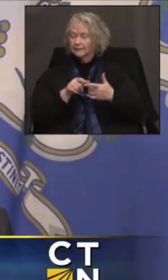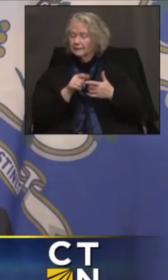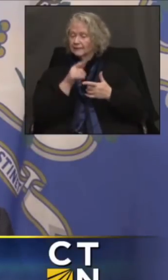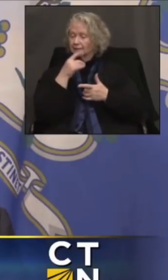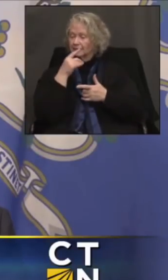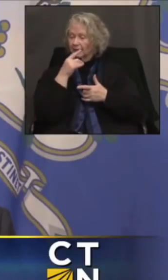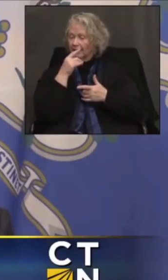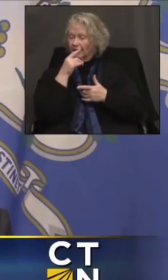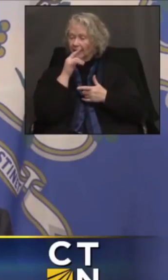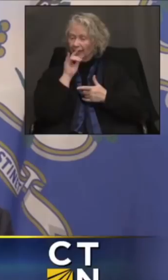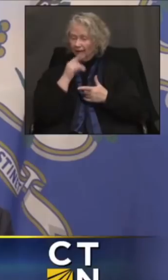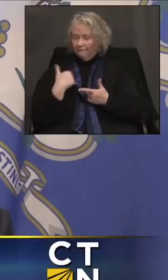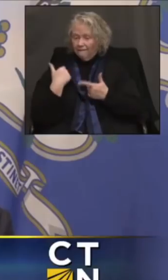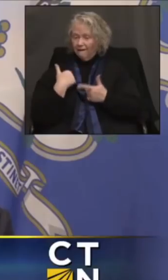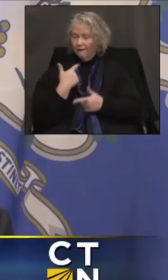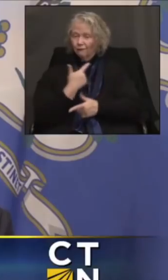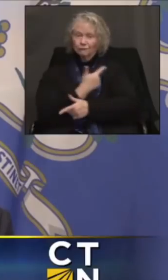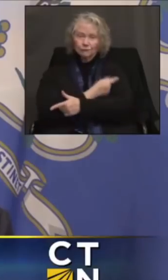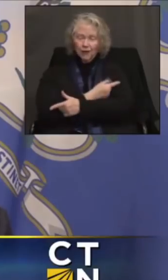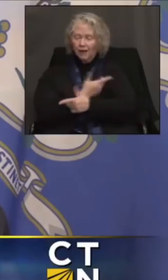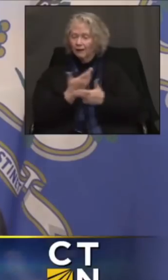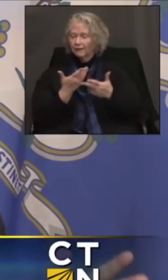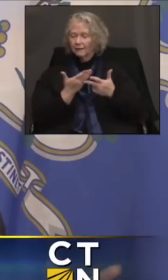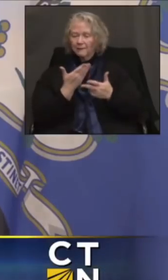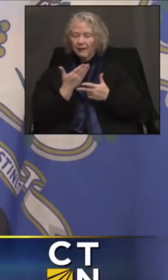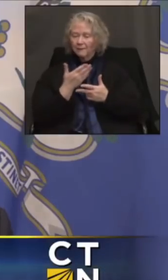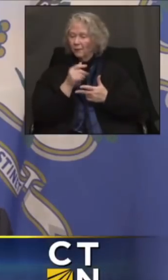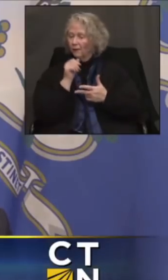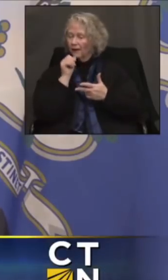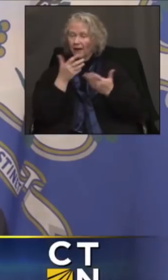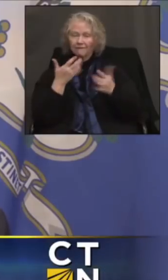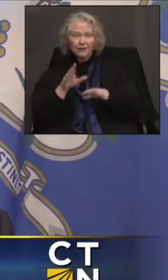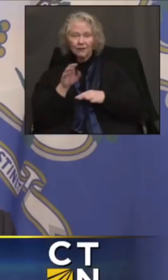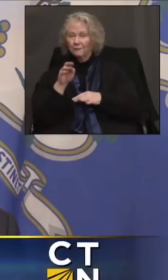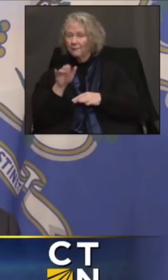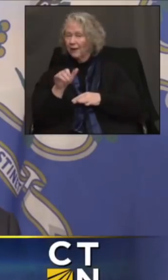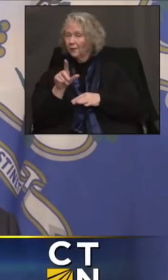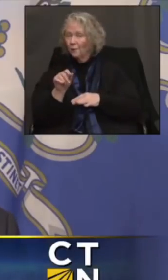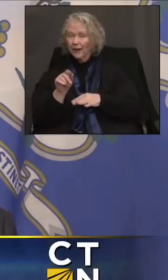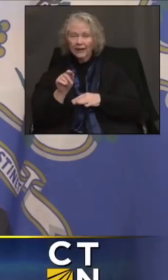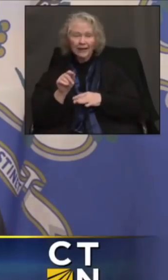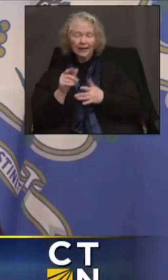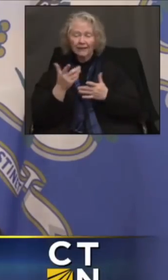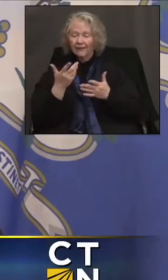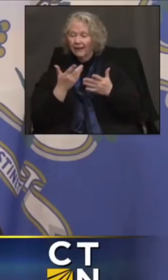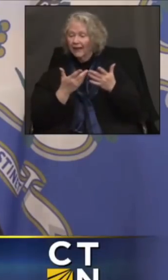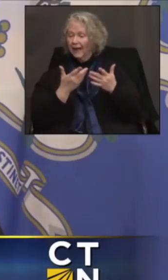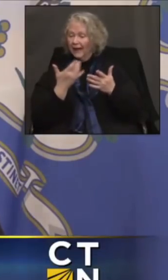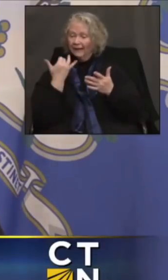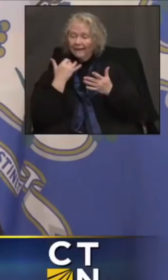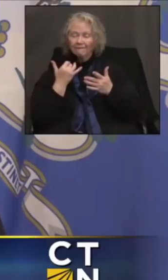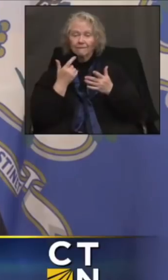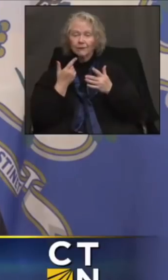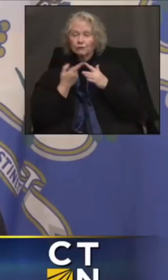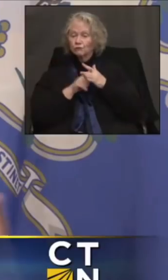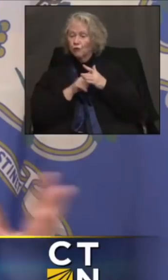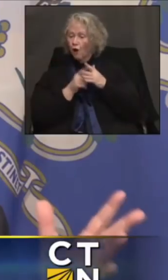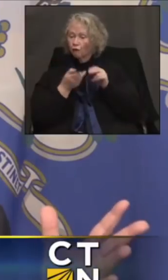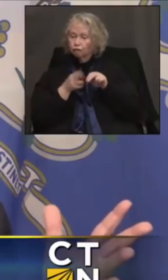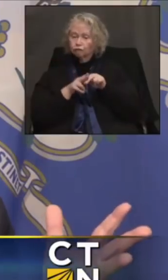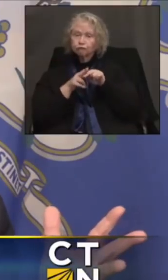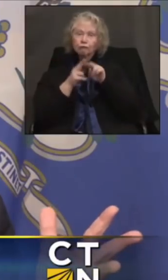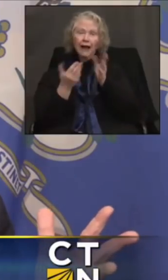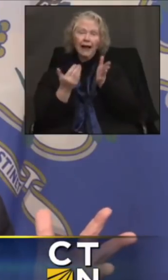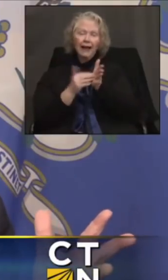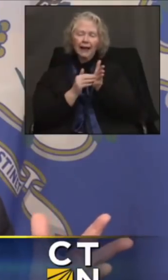earlier age. So this may not end on May 20th. This may go on for a little bit longer. There may be flare-ups along the way. That doesn't